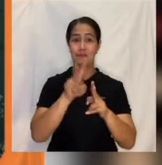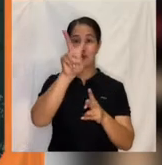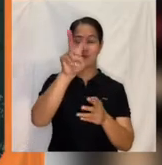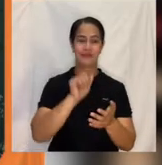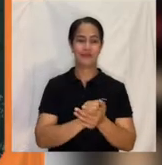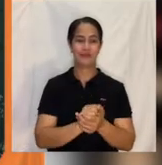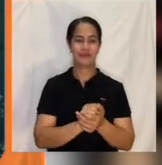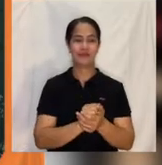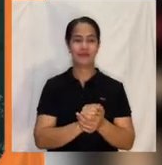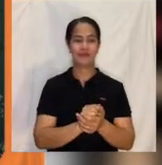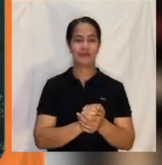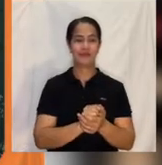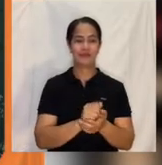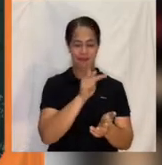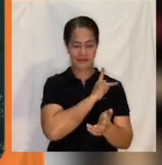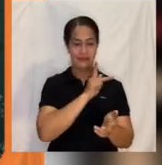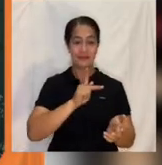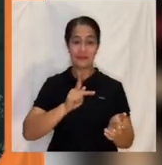Number two,